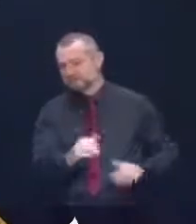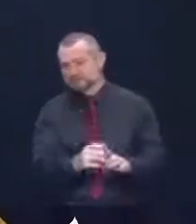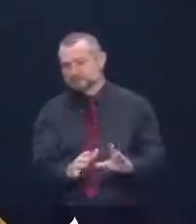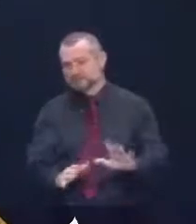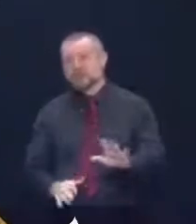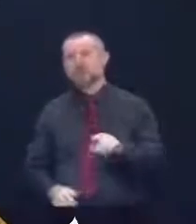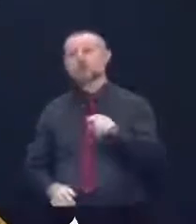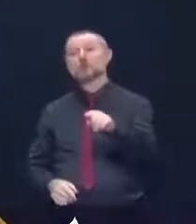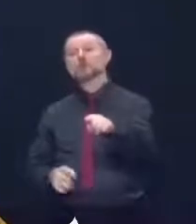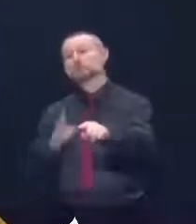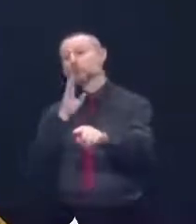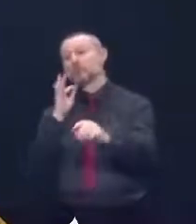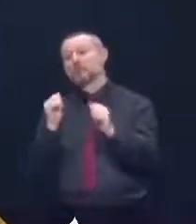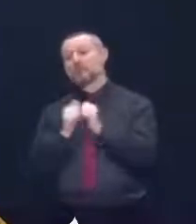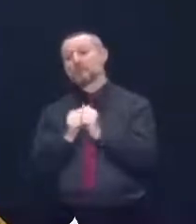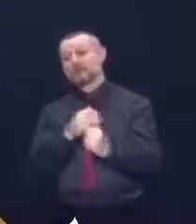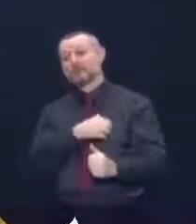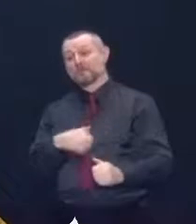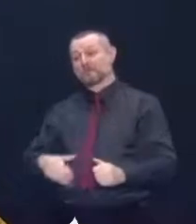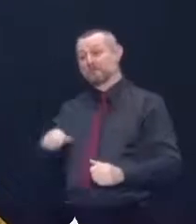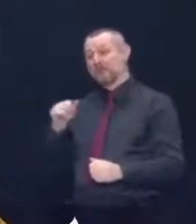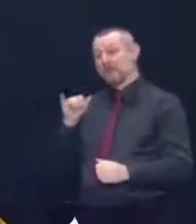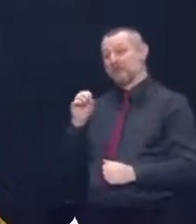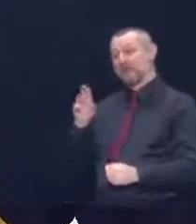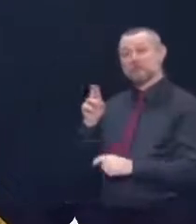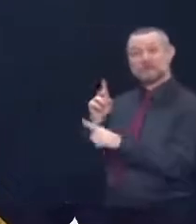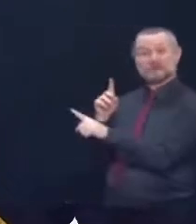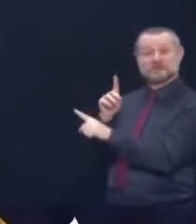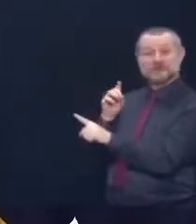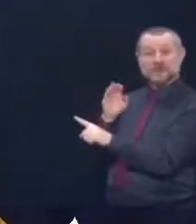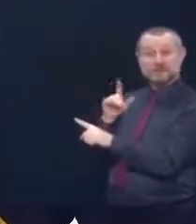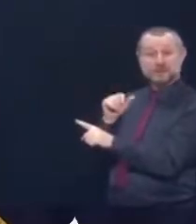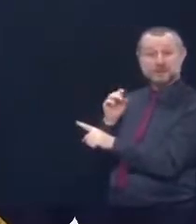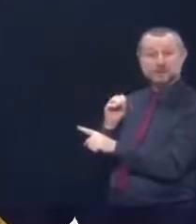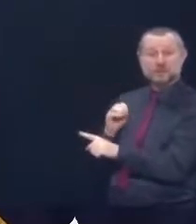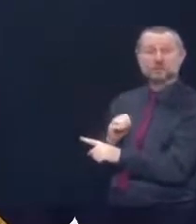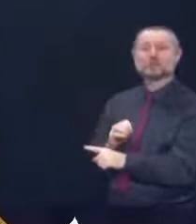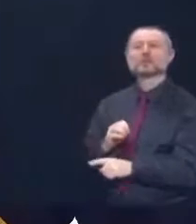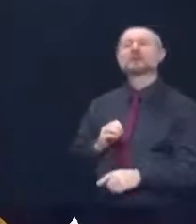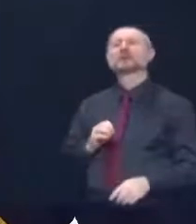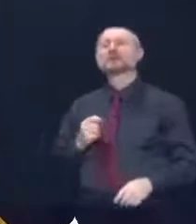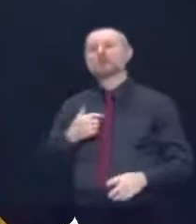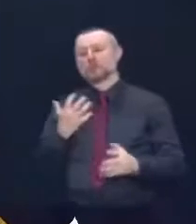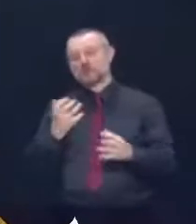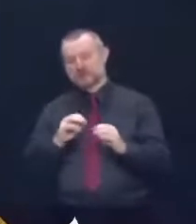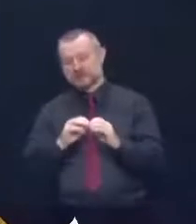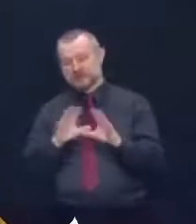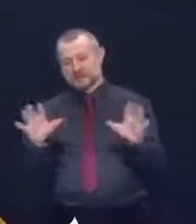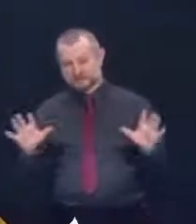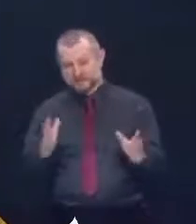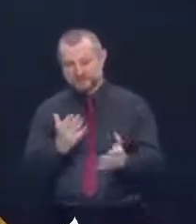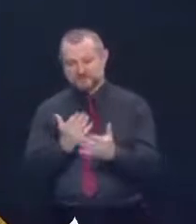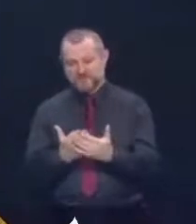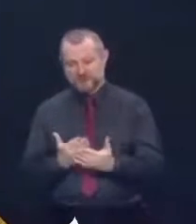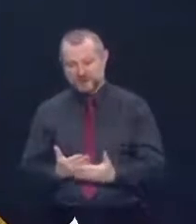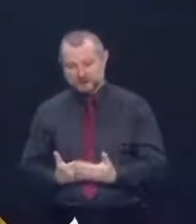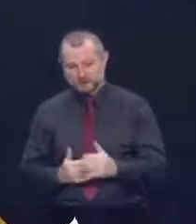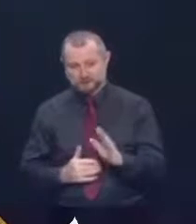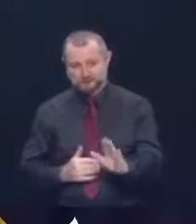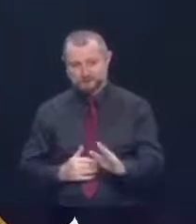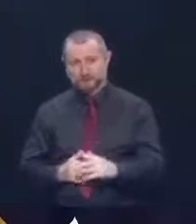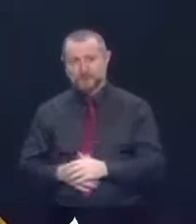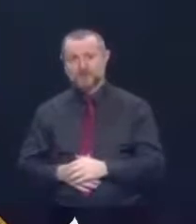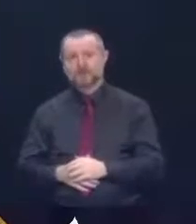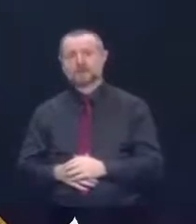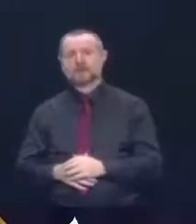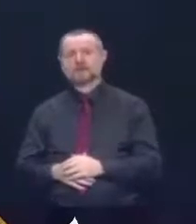his phased reopening? Because Yes. I feel like there's been a lot Yes. of... No, there hasn't been. Let's just be clear because there are facts, okay? So let's just know the facts.